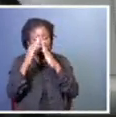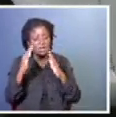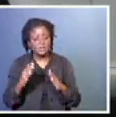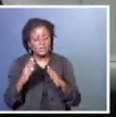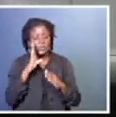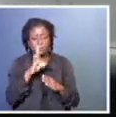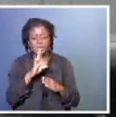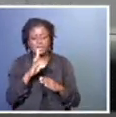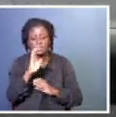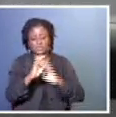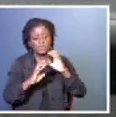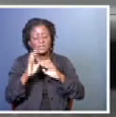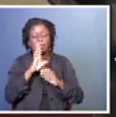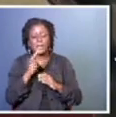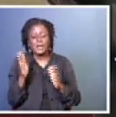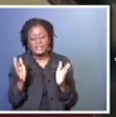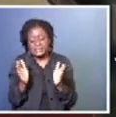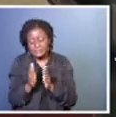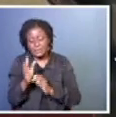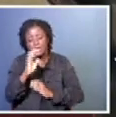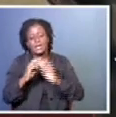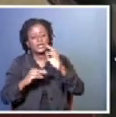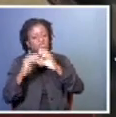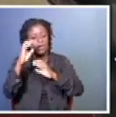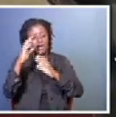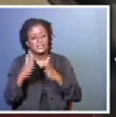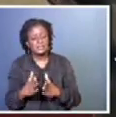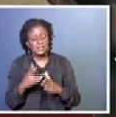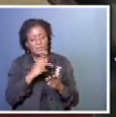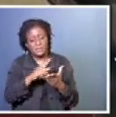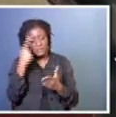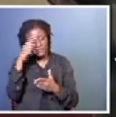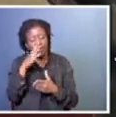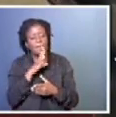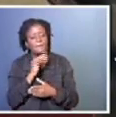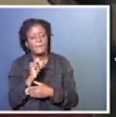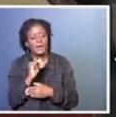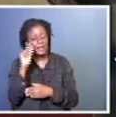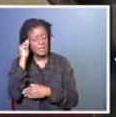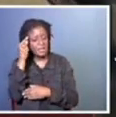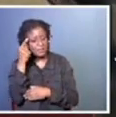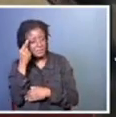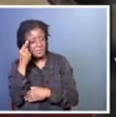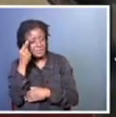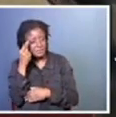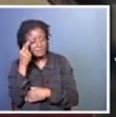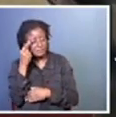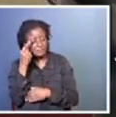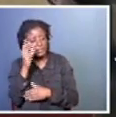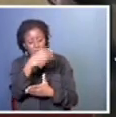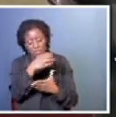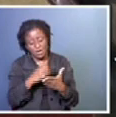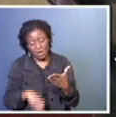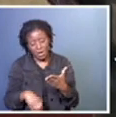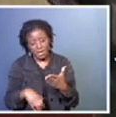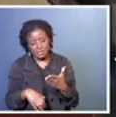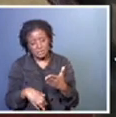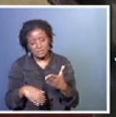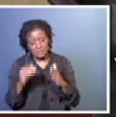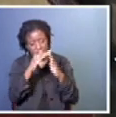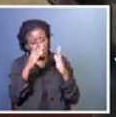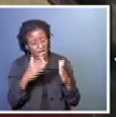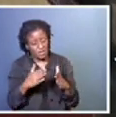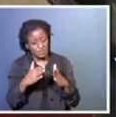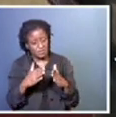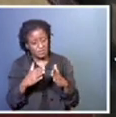small contractors and paid for by the government by mobilization and stage payments. The cost of the houses on